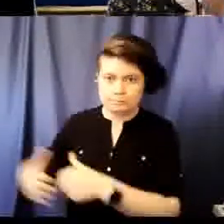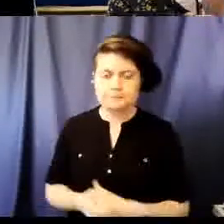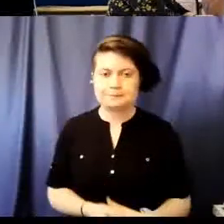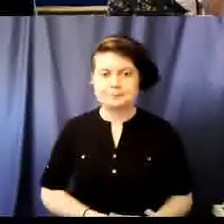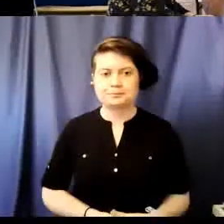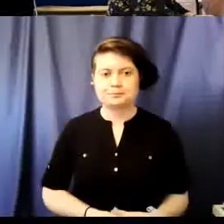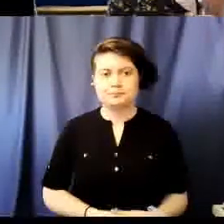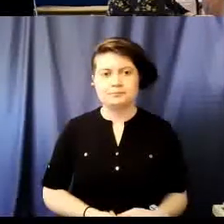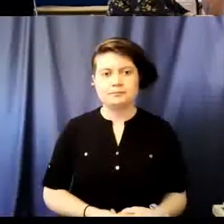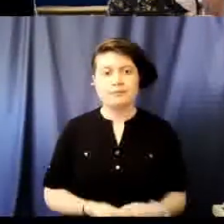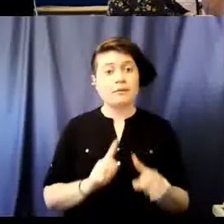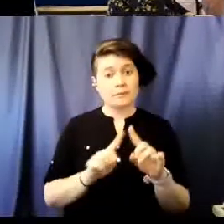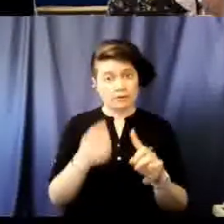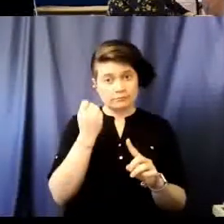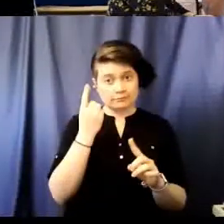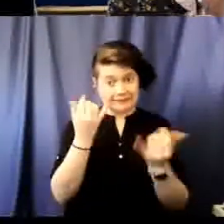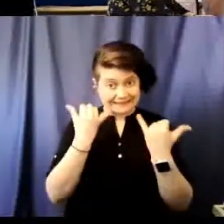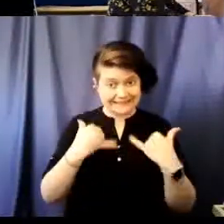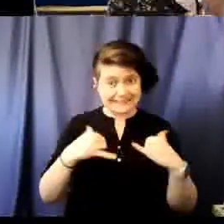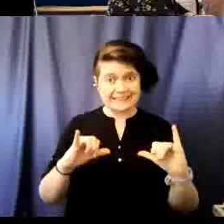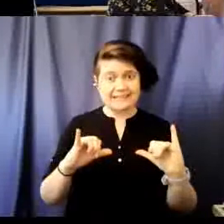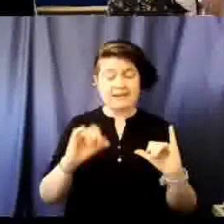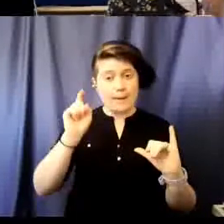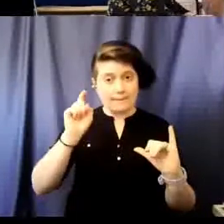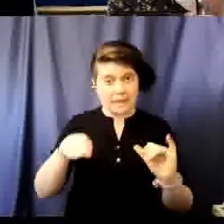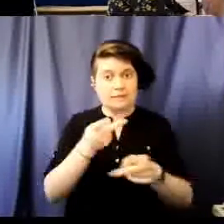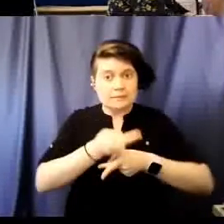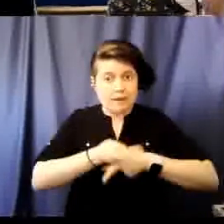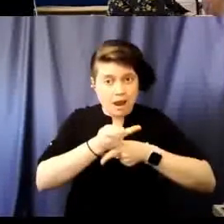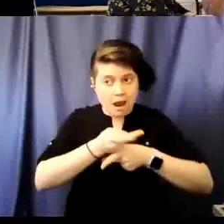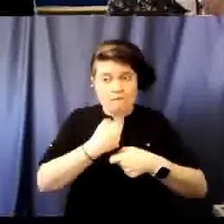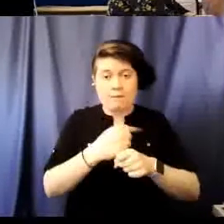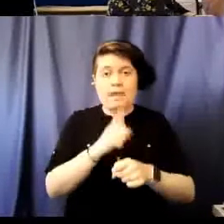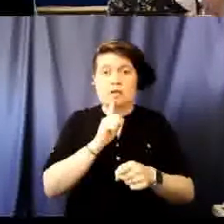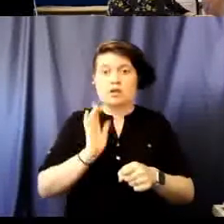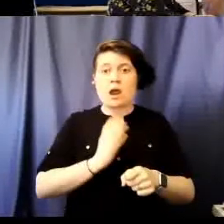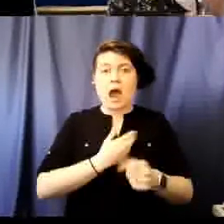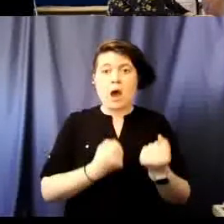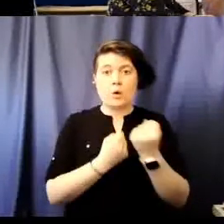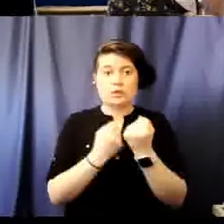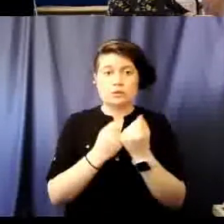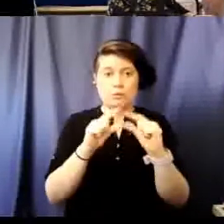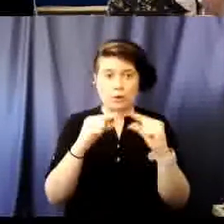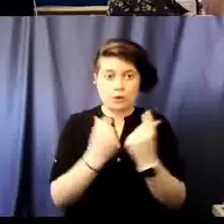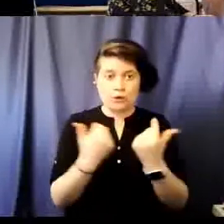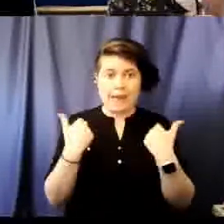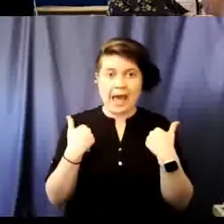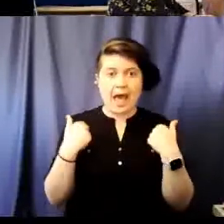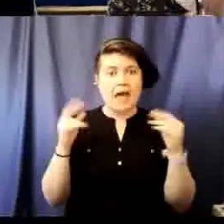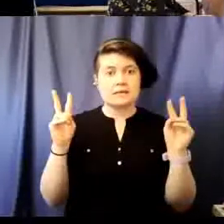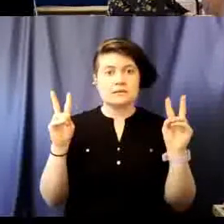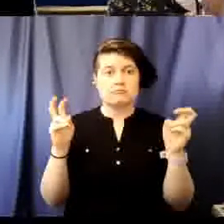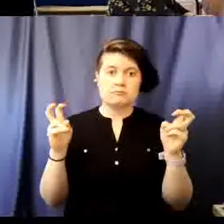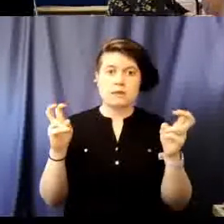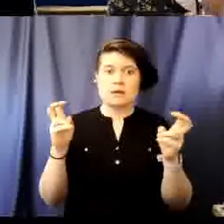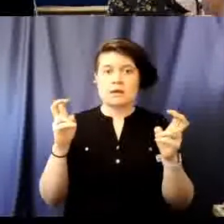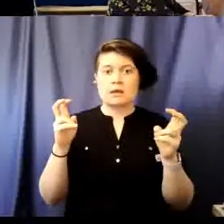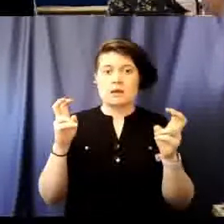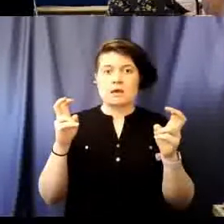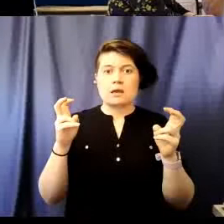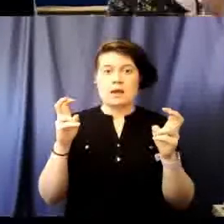But we still have to be diligent of letting our support group get that quote unquote, we serve everyone